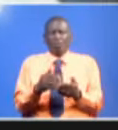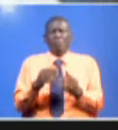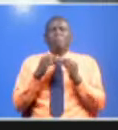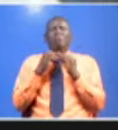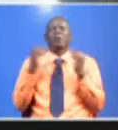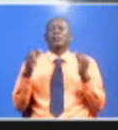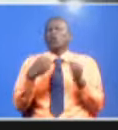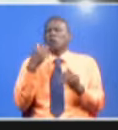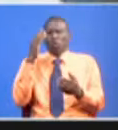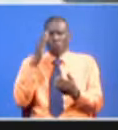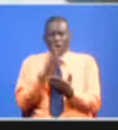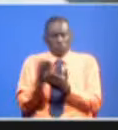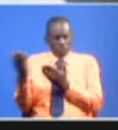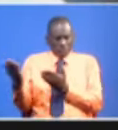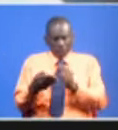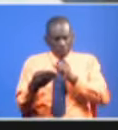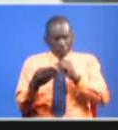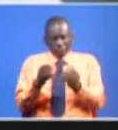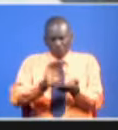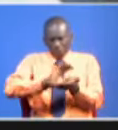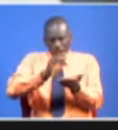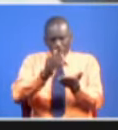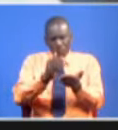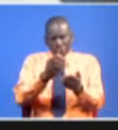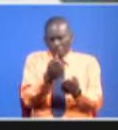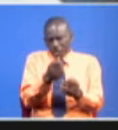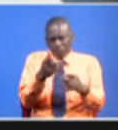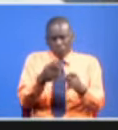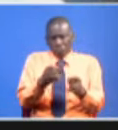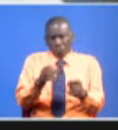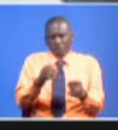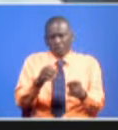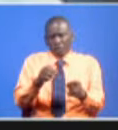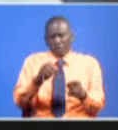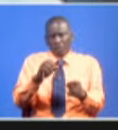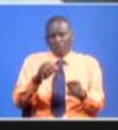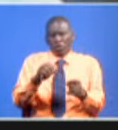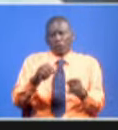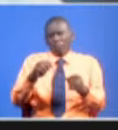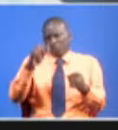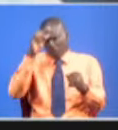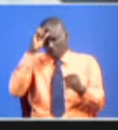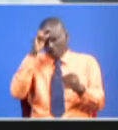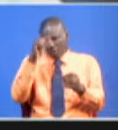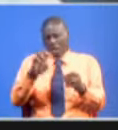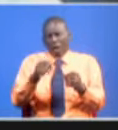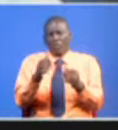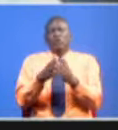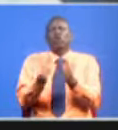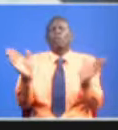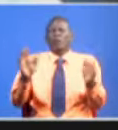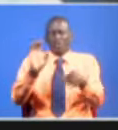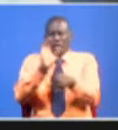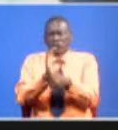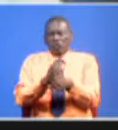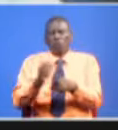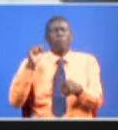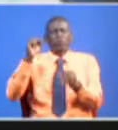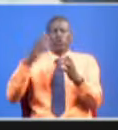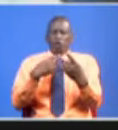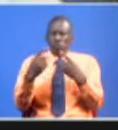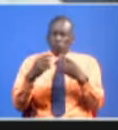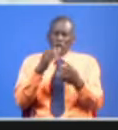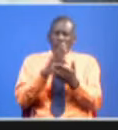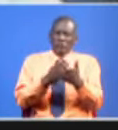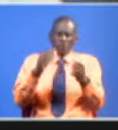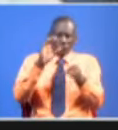that actually received money. I also know some who opened the pulpit, for politicians to speak. And some of the